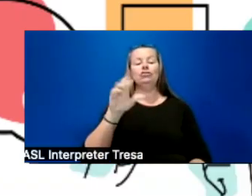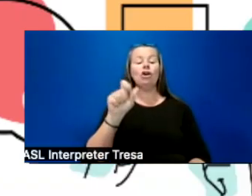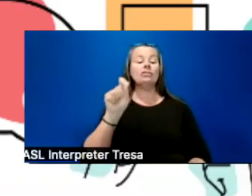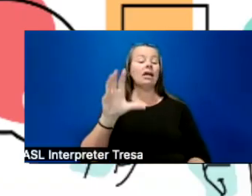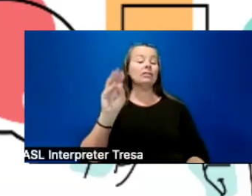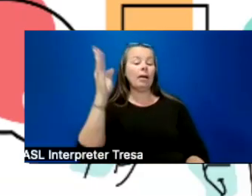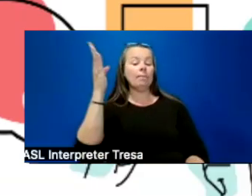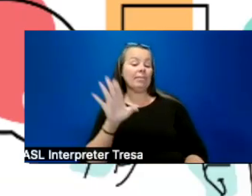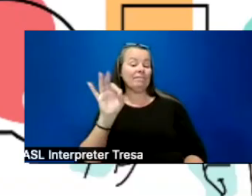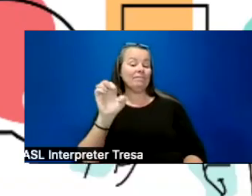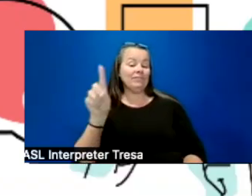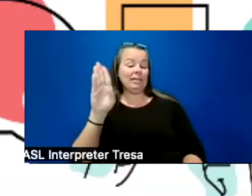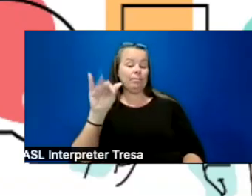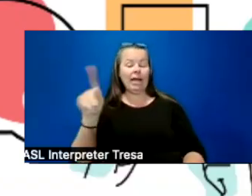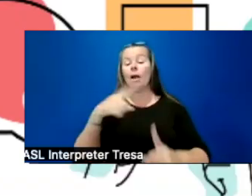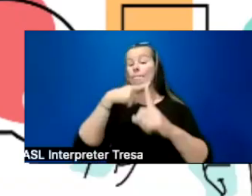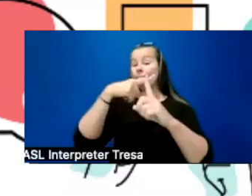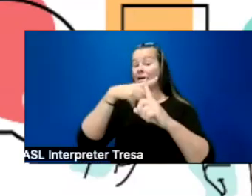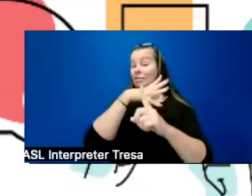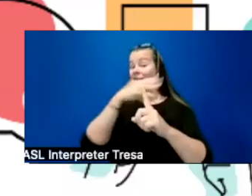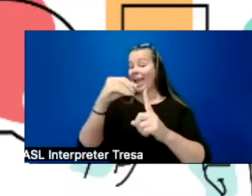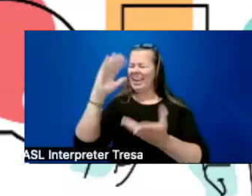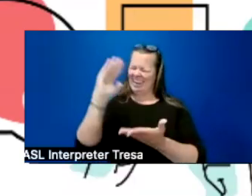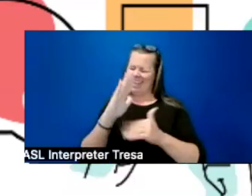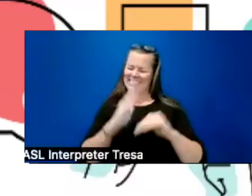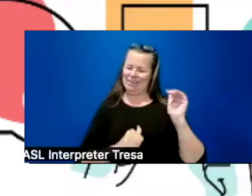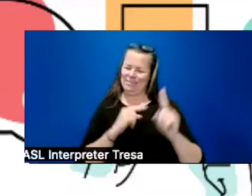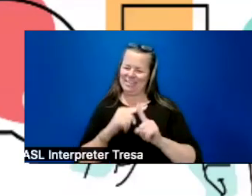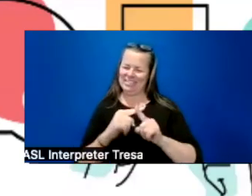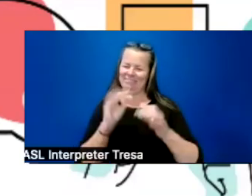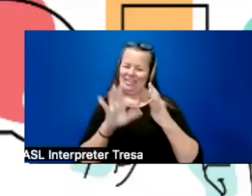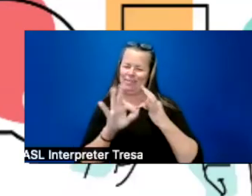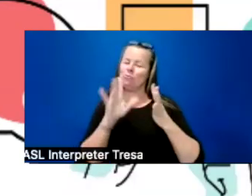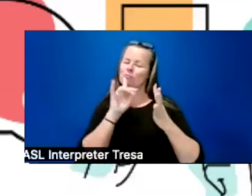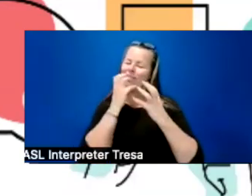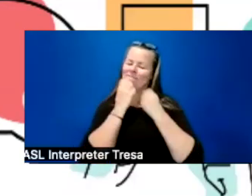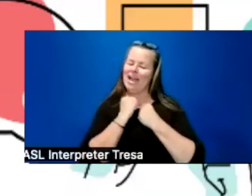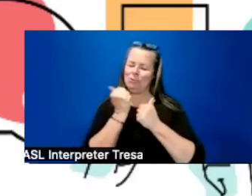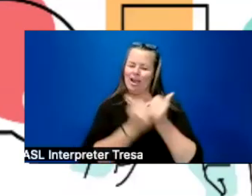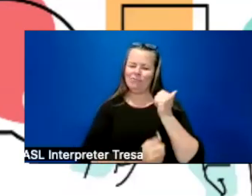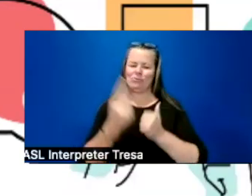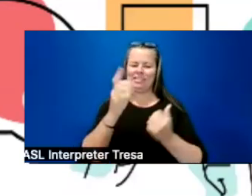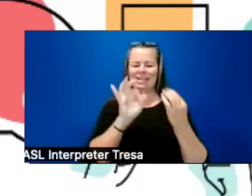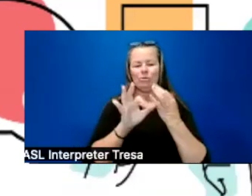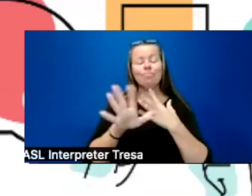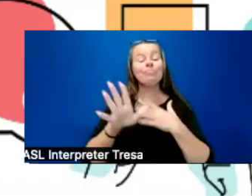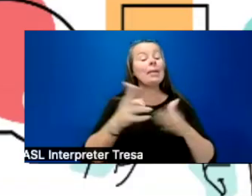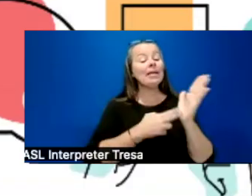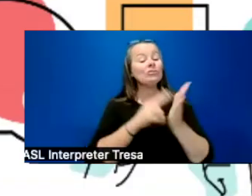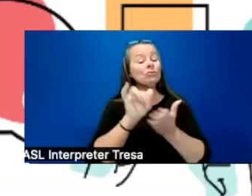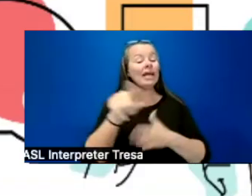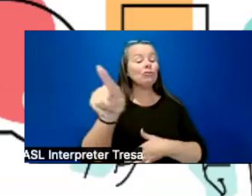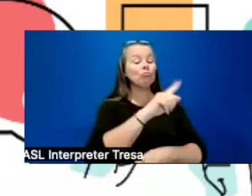positive feedback. We really value everyone's input. And then be sure to subscribe to us